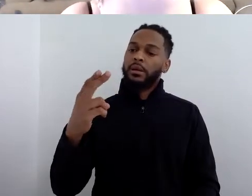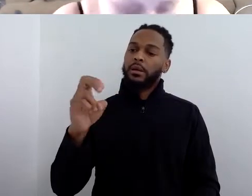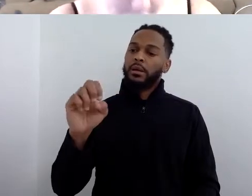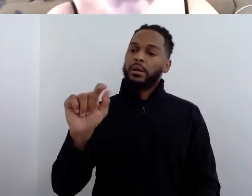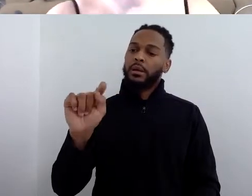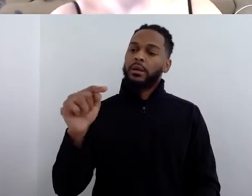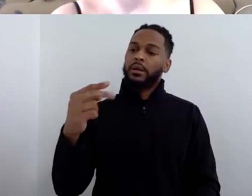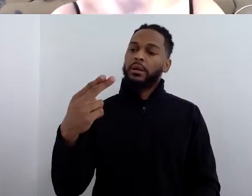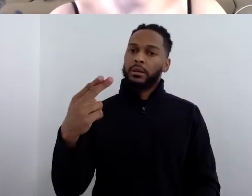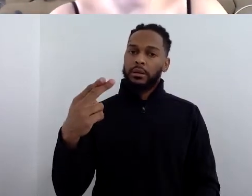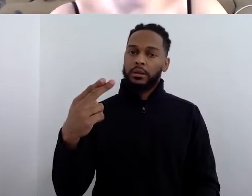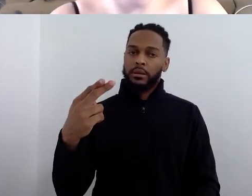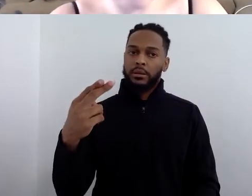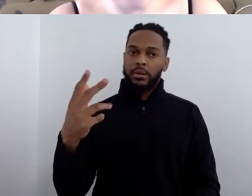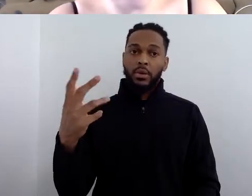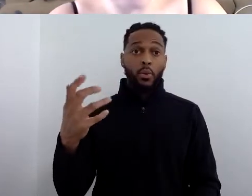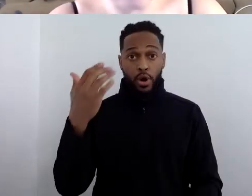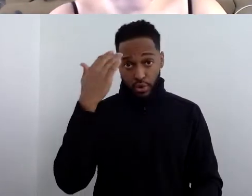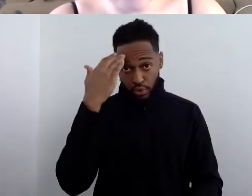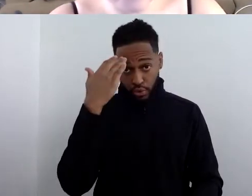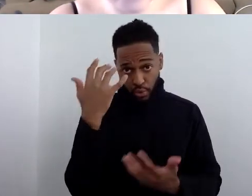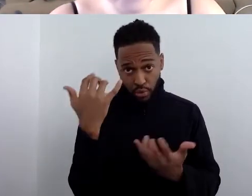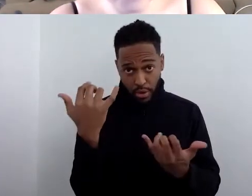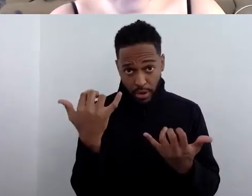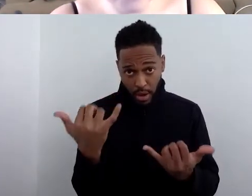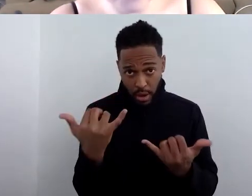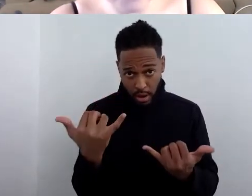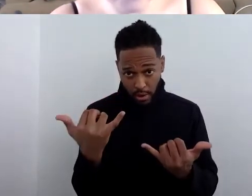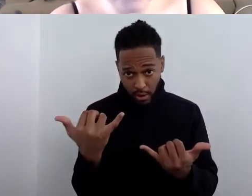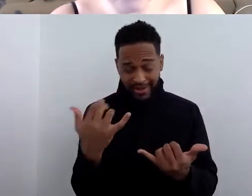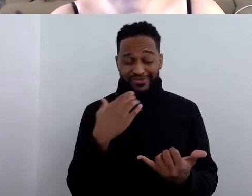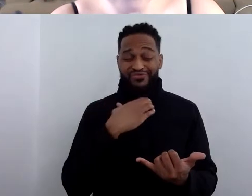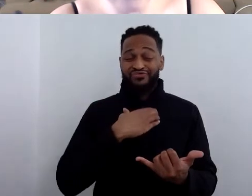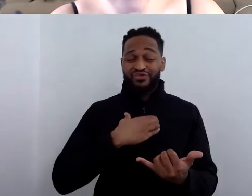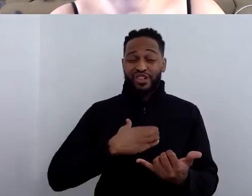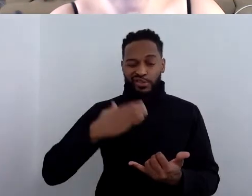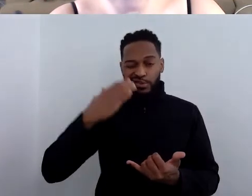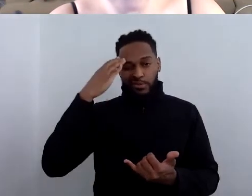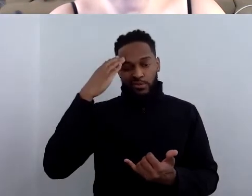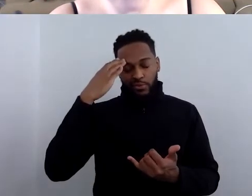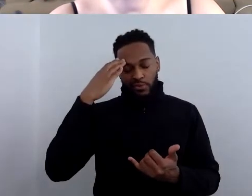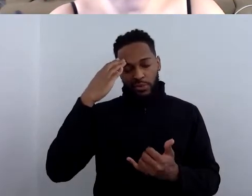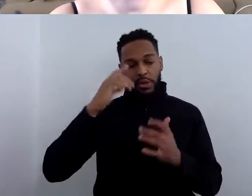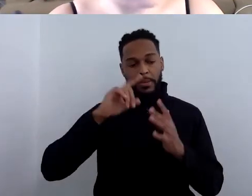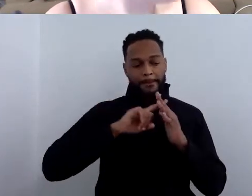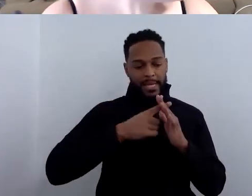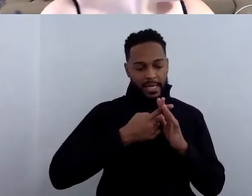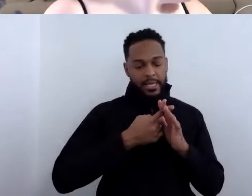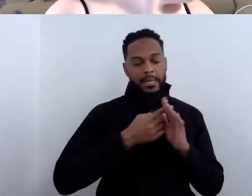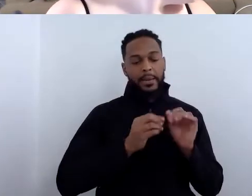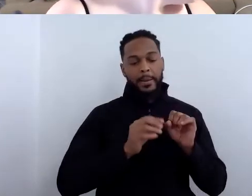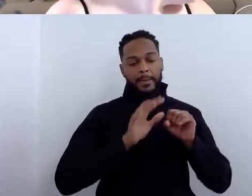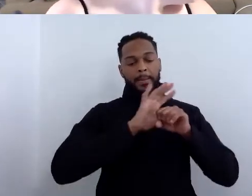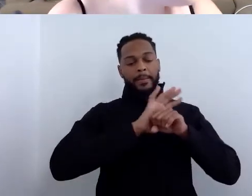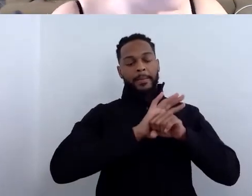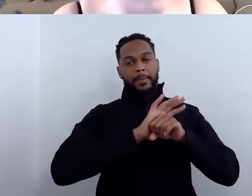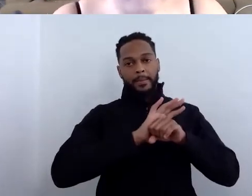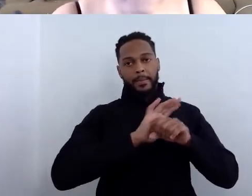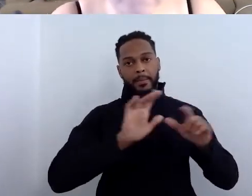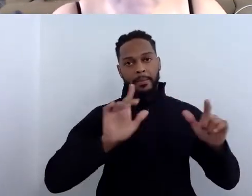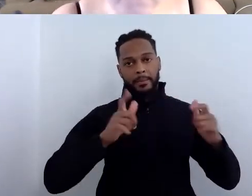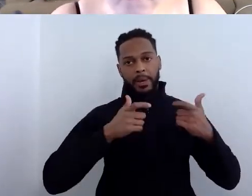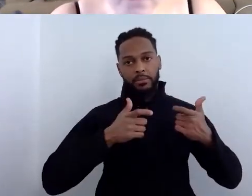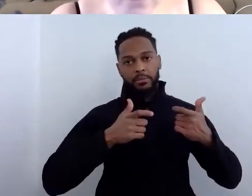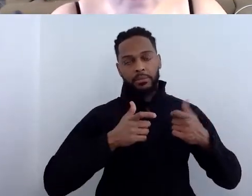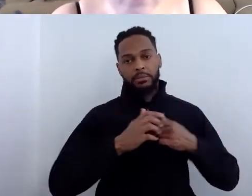wish you knew at the beginning of the pandemic about telehealth and virtual visits?